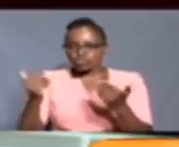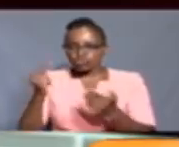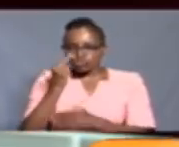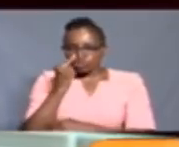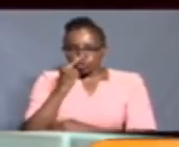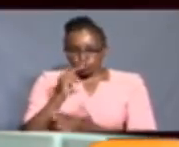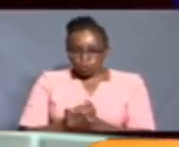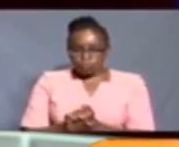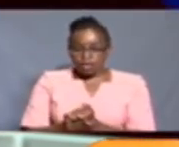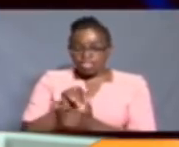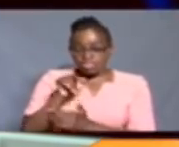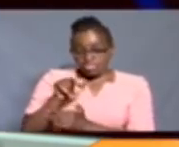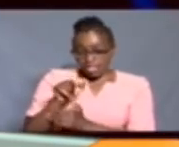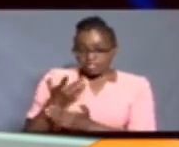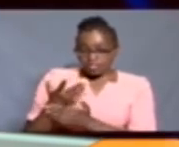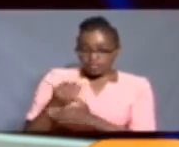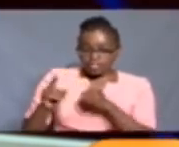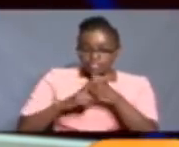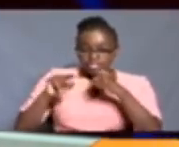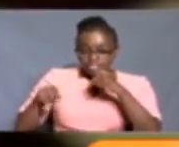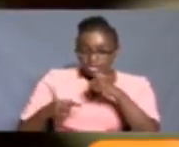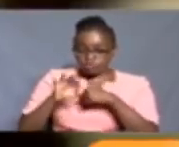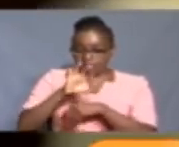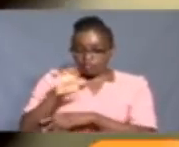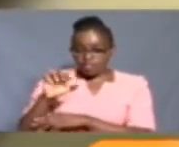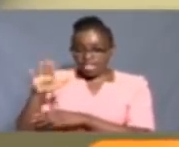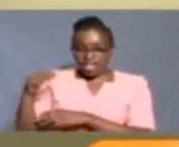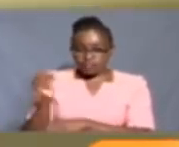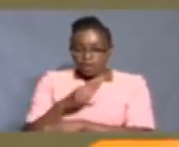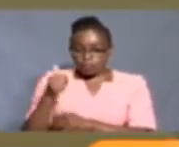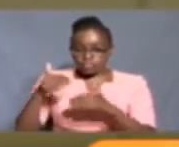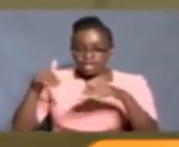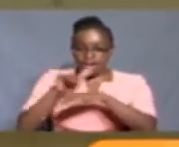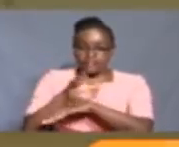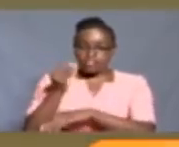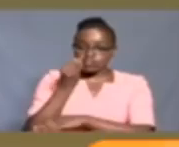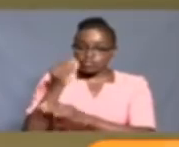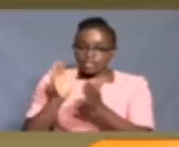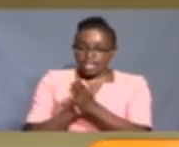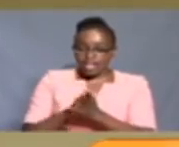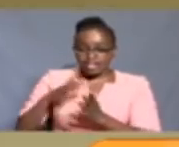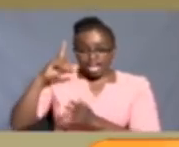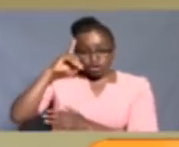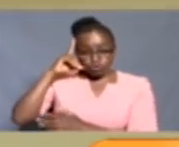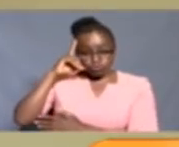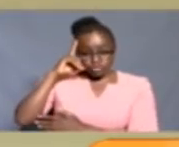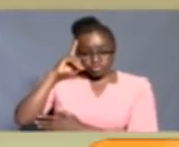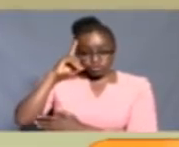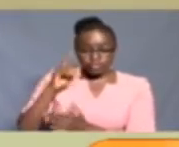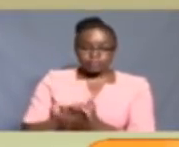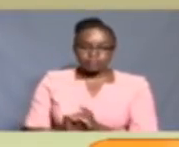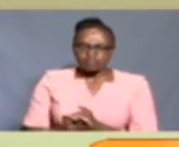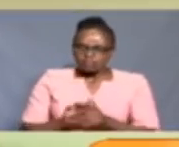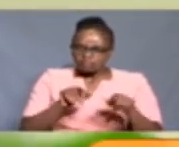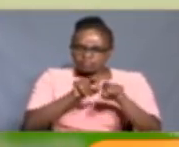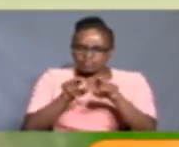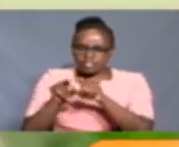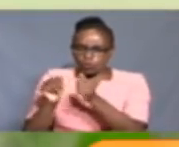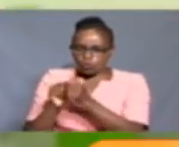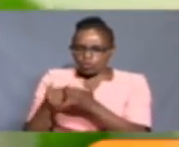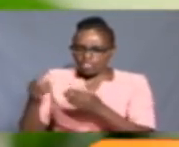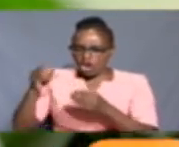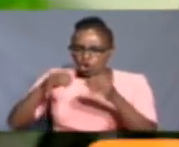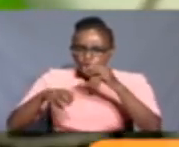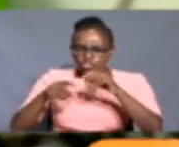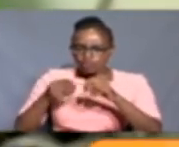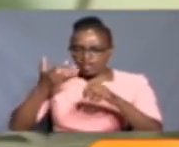homes. Fees are 6,000 shillings a month that covers food and accommodation. Even with the contributions,